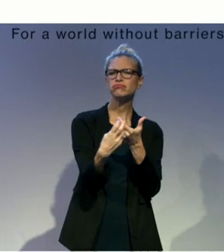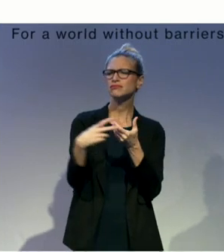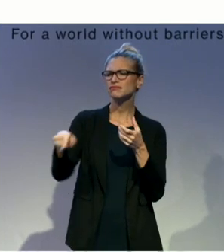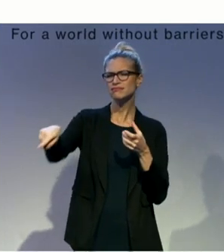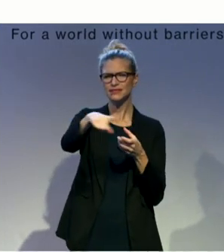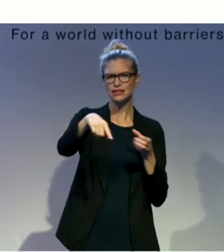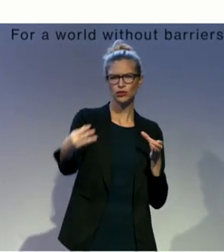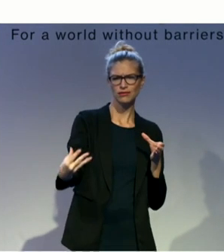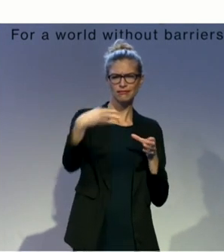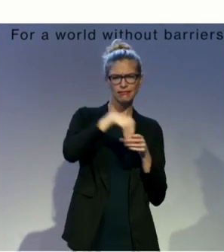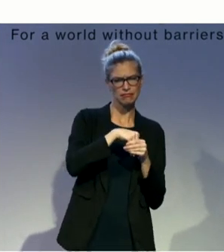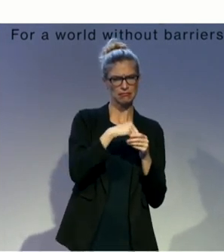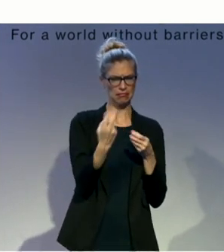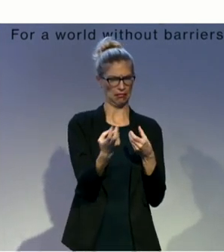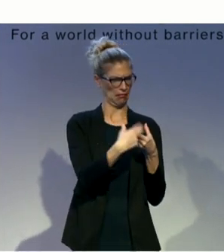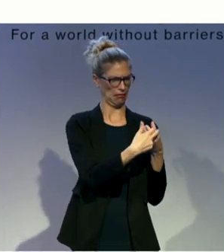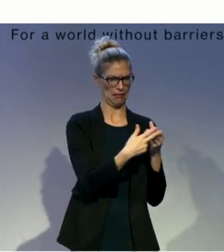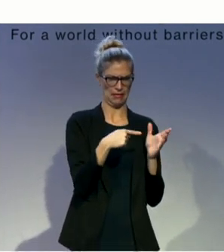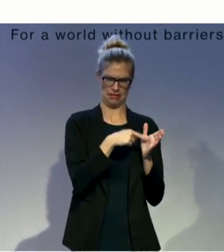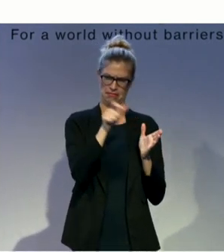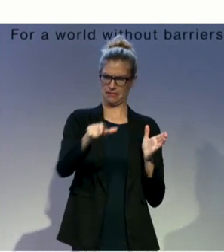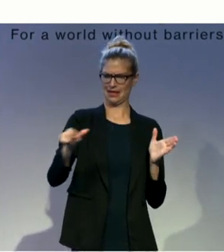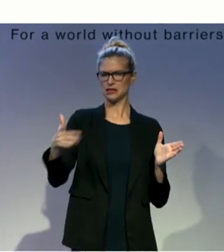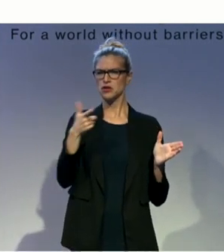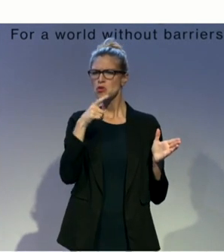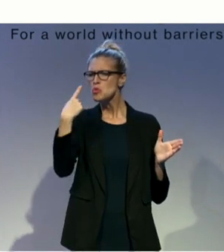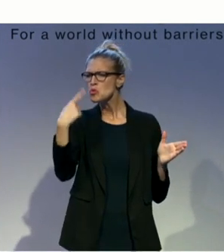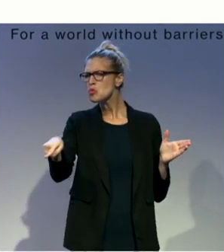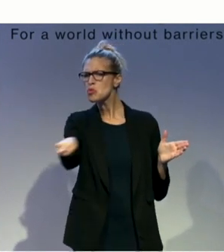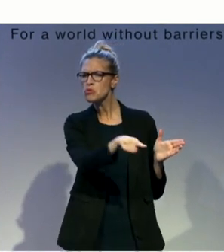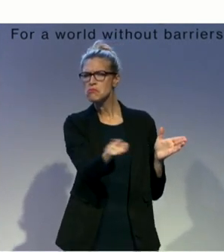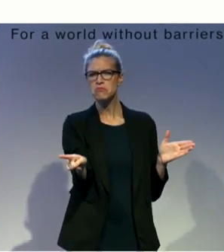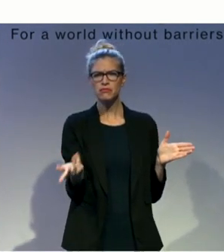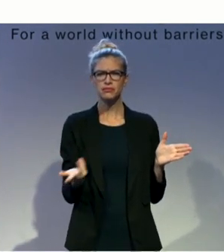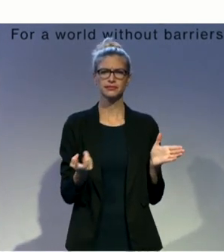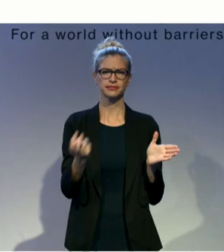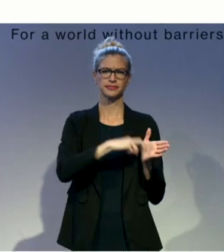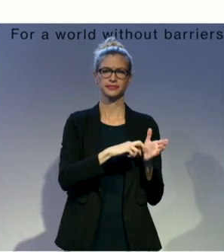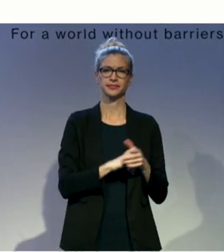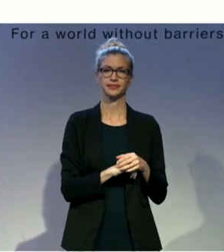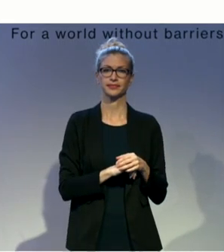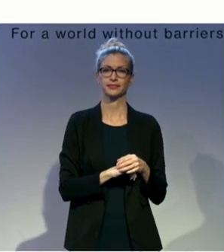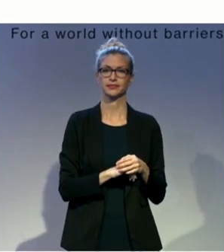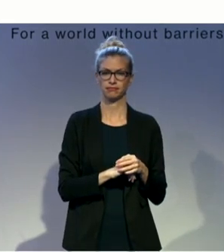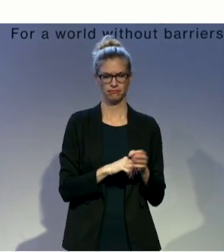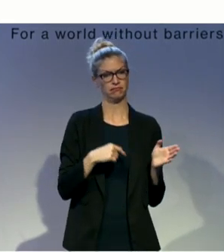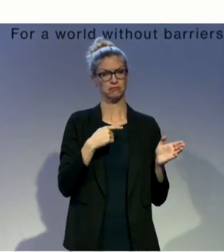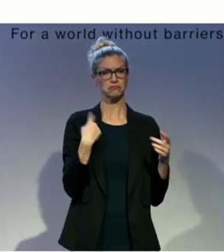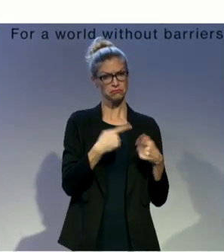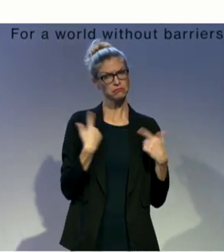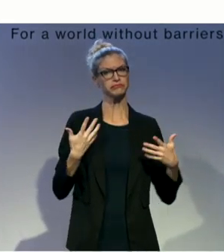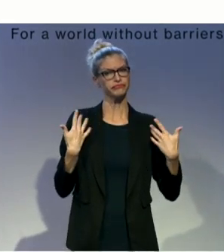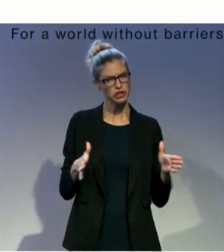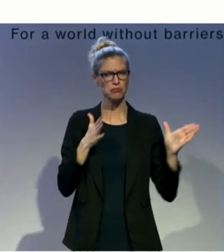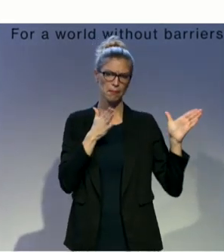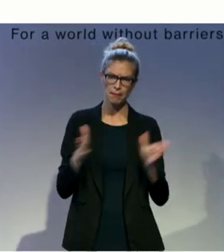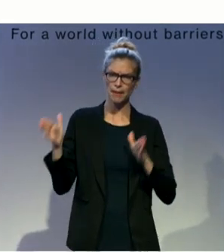We also prepare and teach people with disabilities about